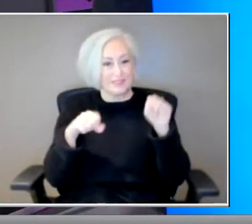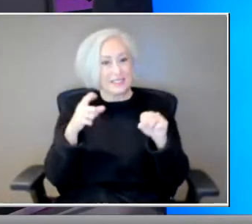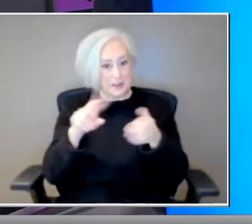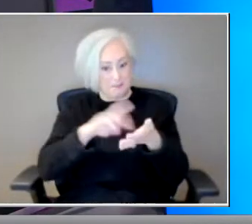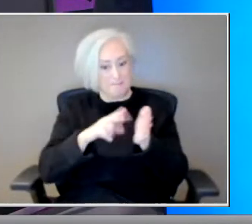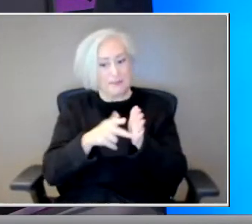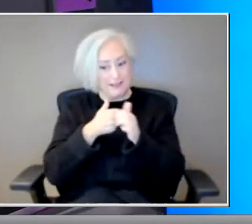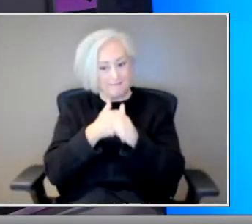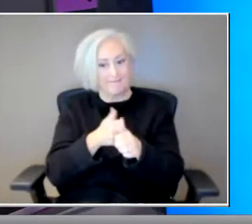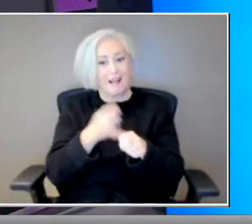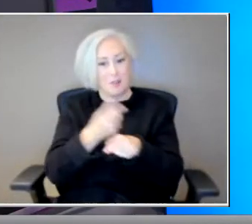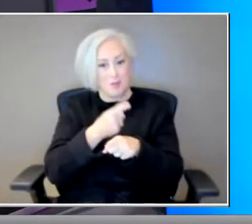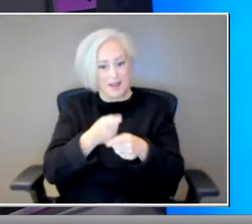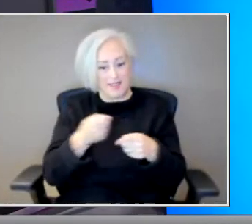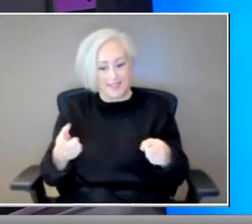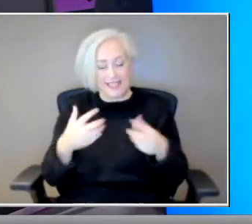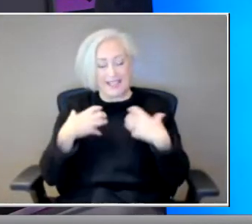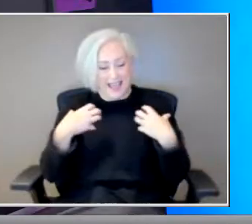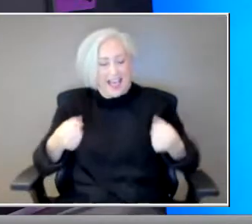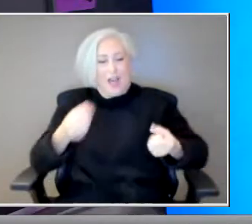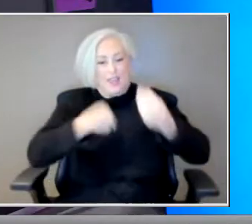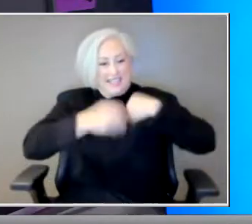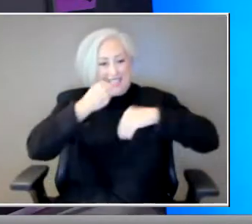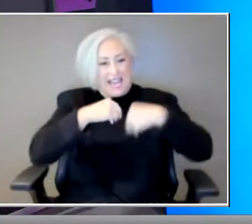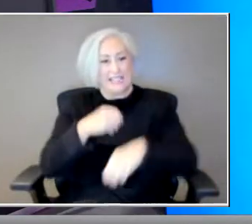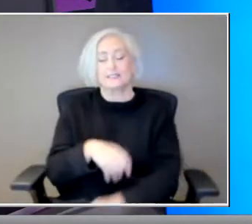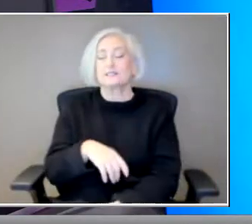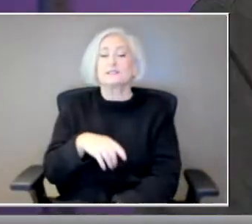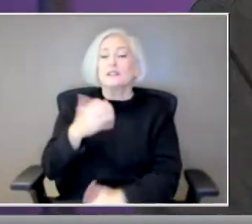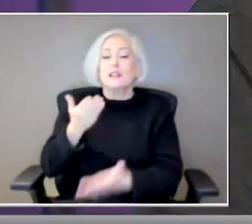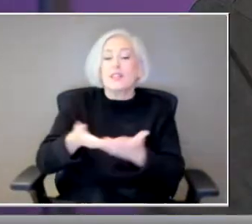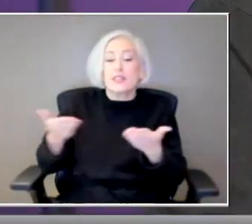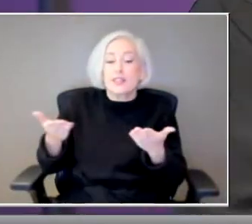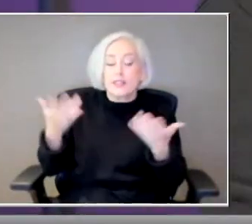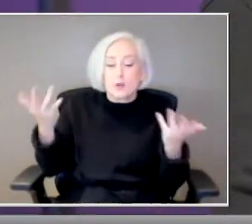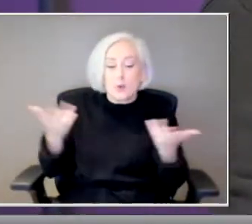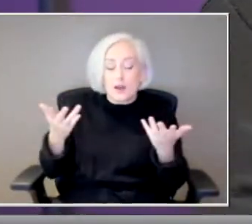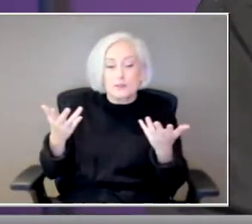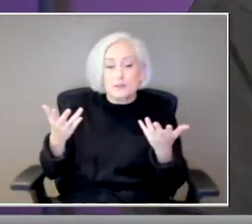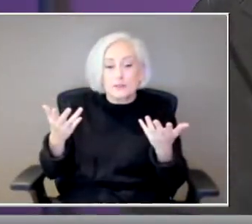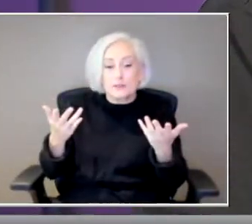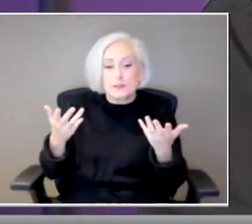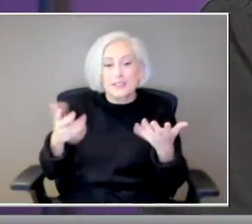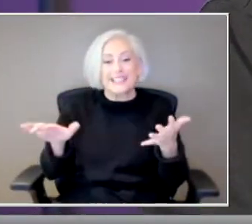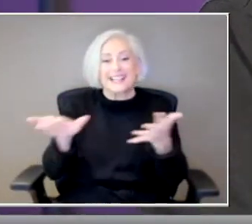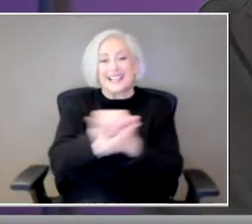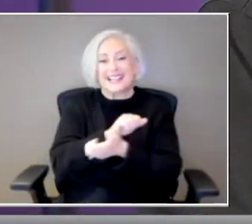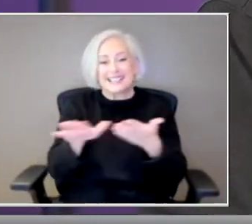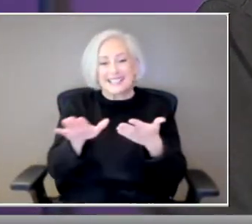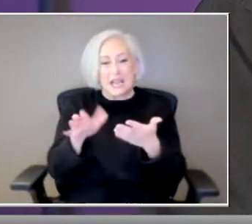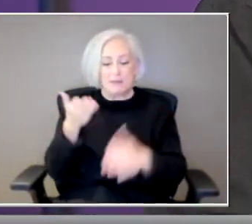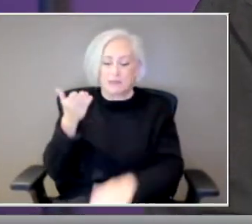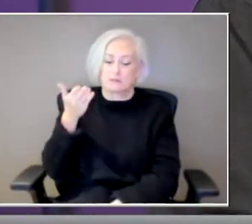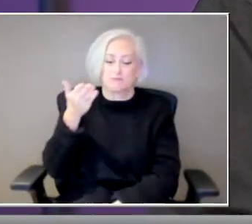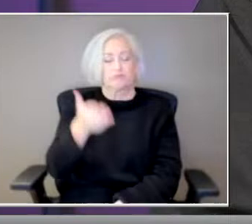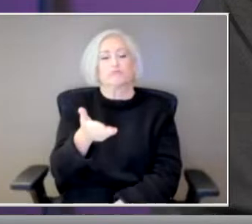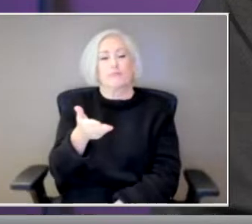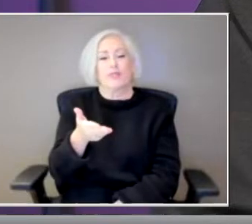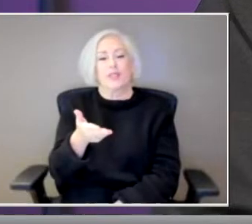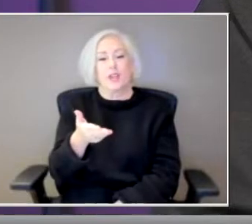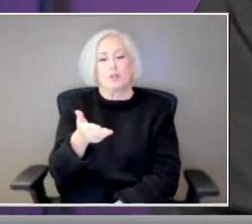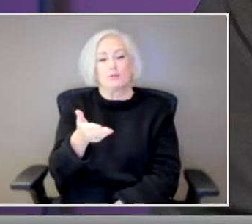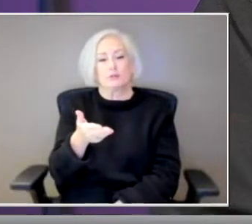That healthy diet Lean is meats. But crucial. the thing about that is the damage has pretty much already been done. All I can